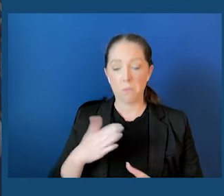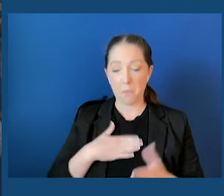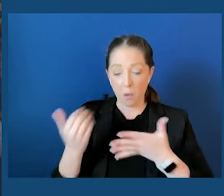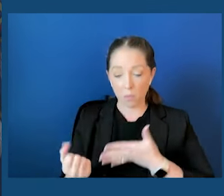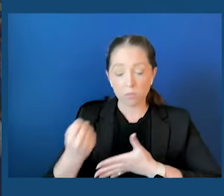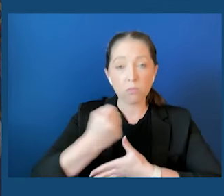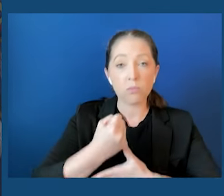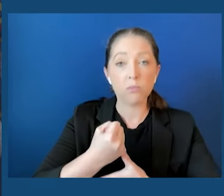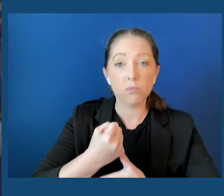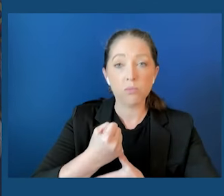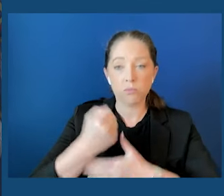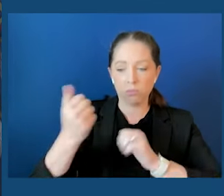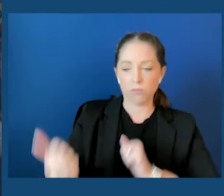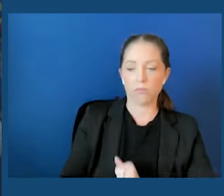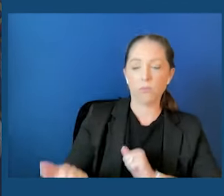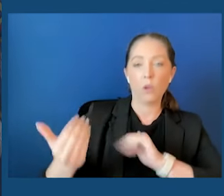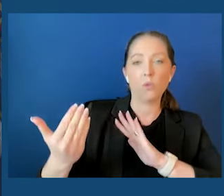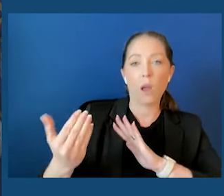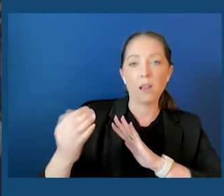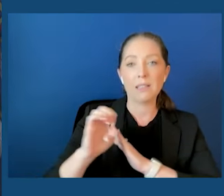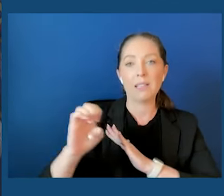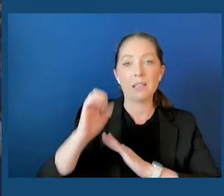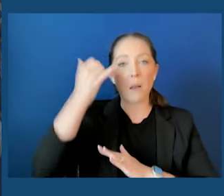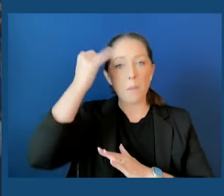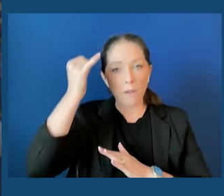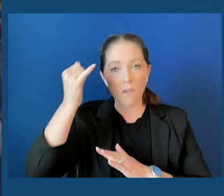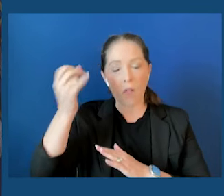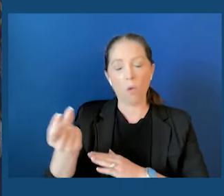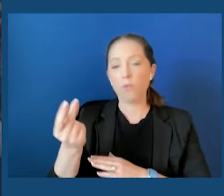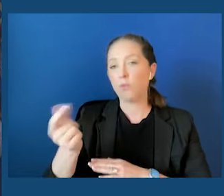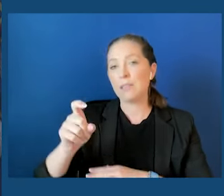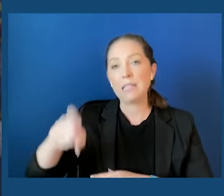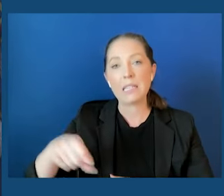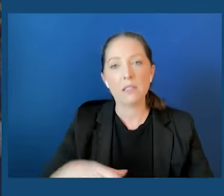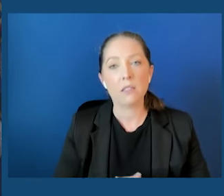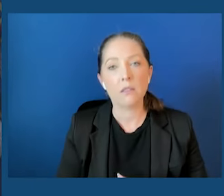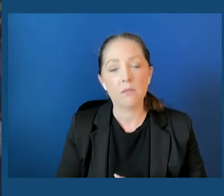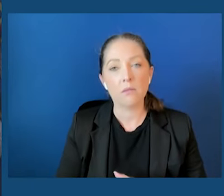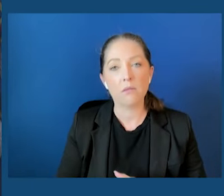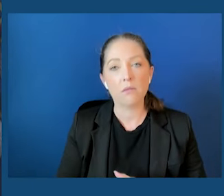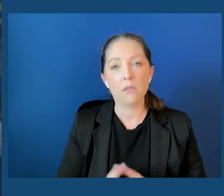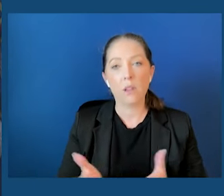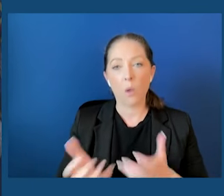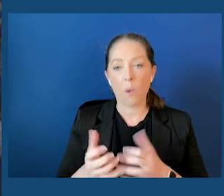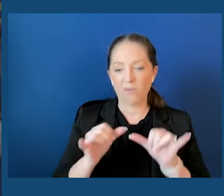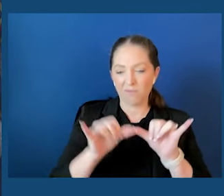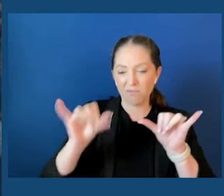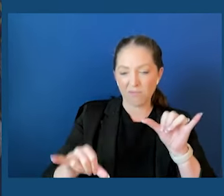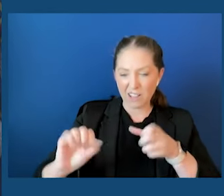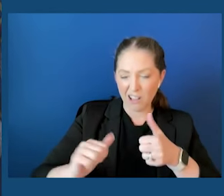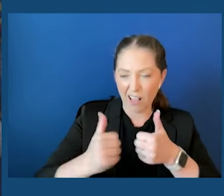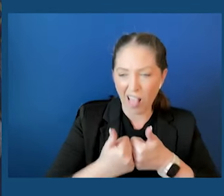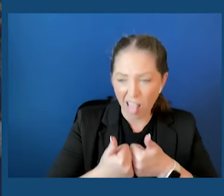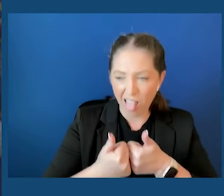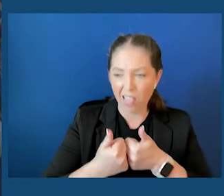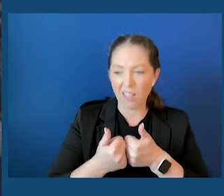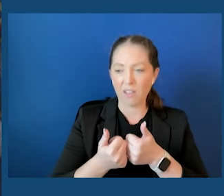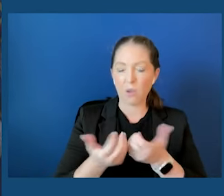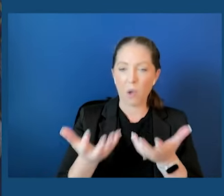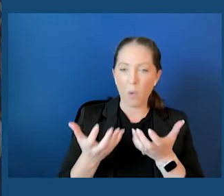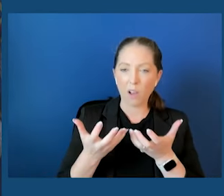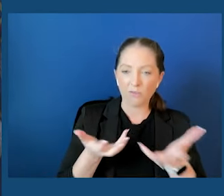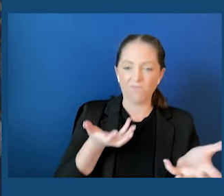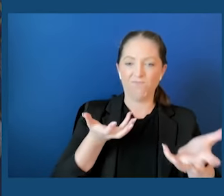address East Buffalo's immediate needs and take on the systemic challenges that have faced this community far too long.